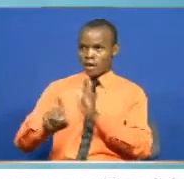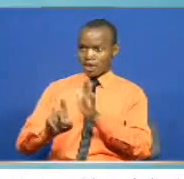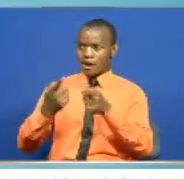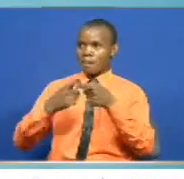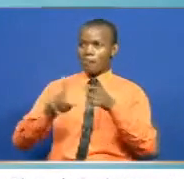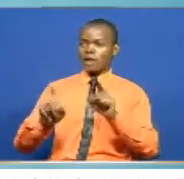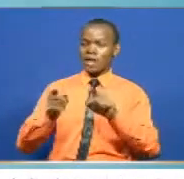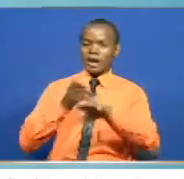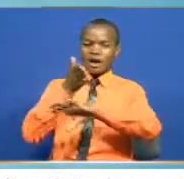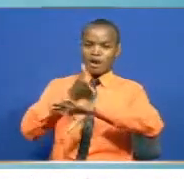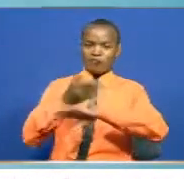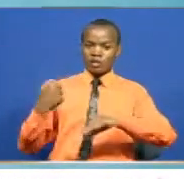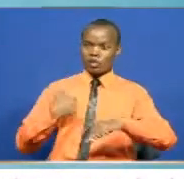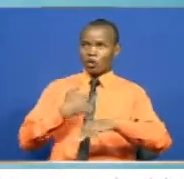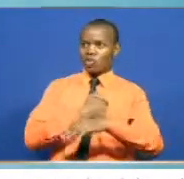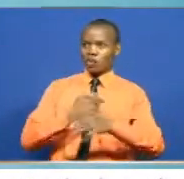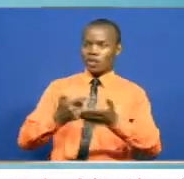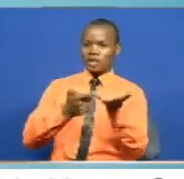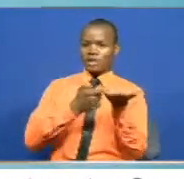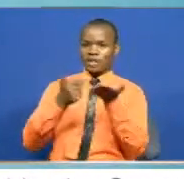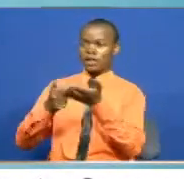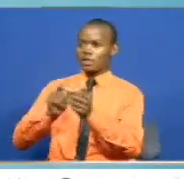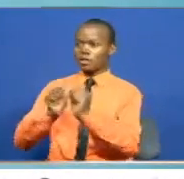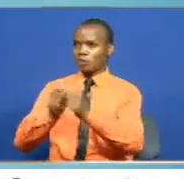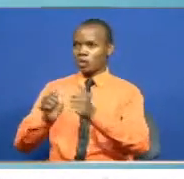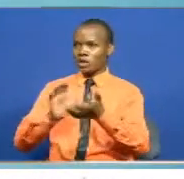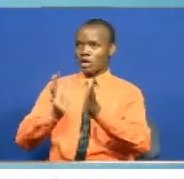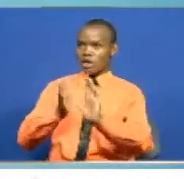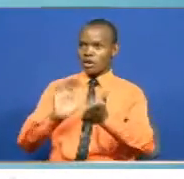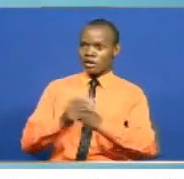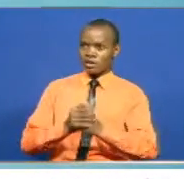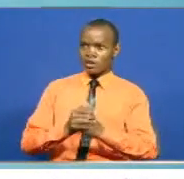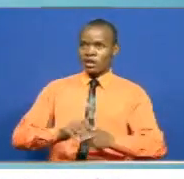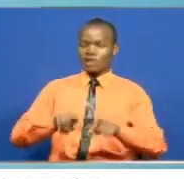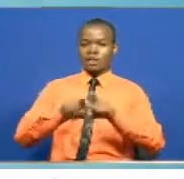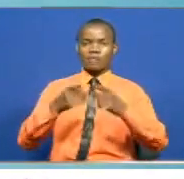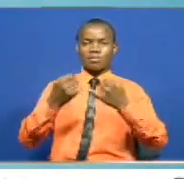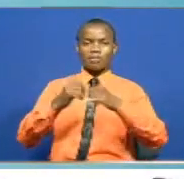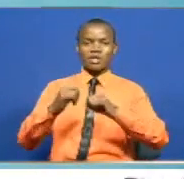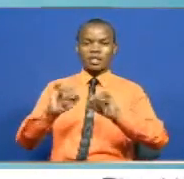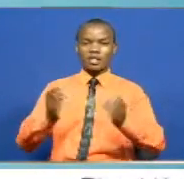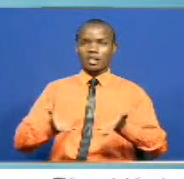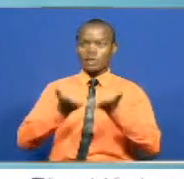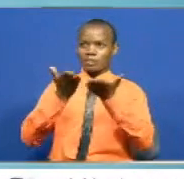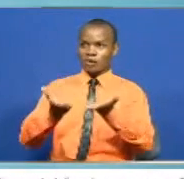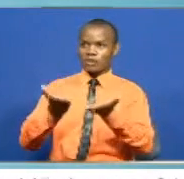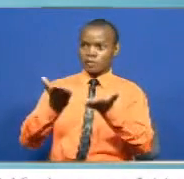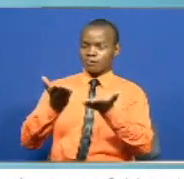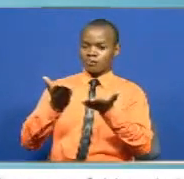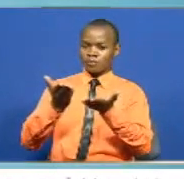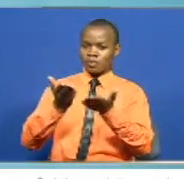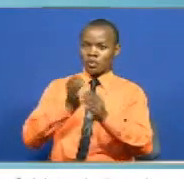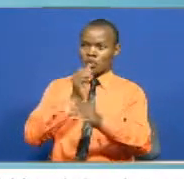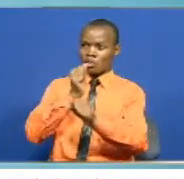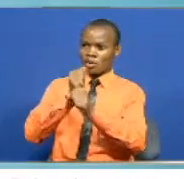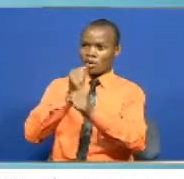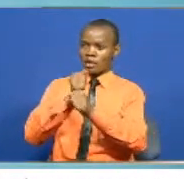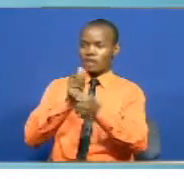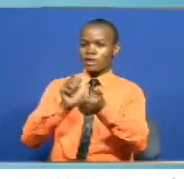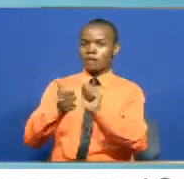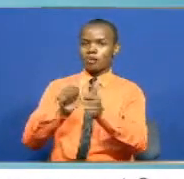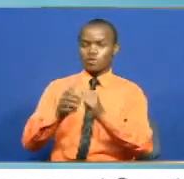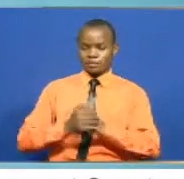still stay in touch. We talk about the game. We try to improve every aspect of the game.